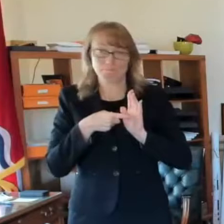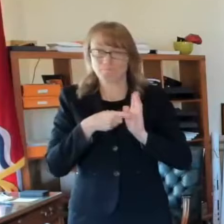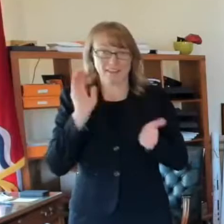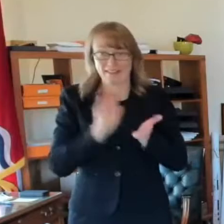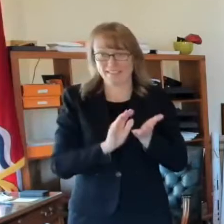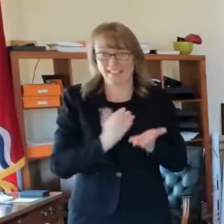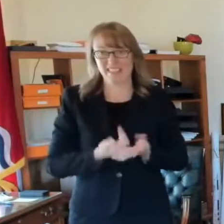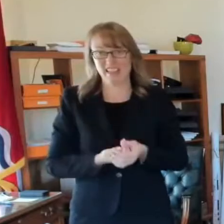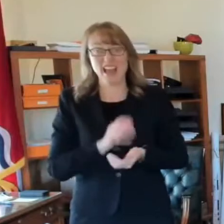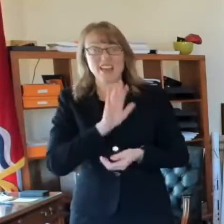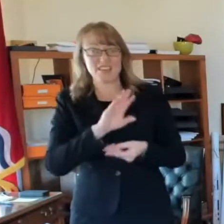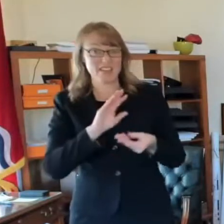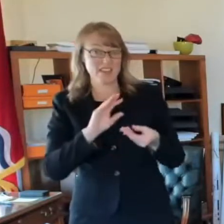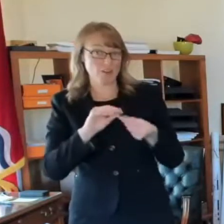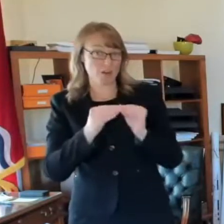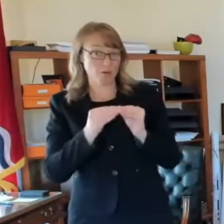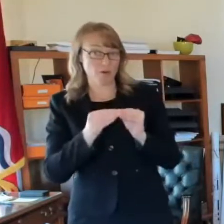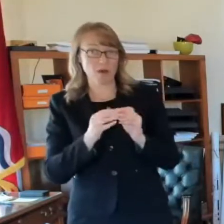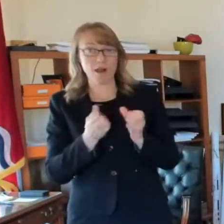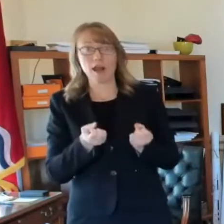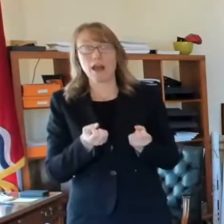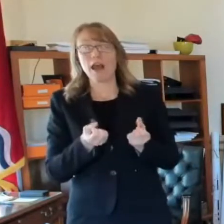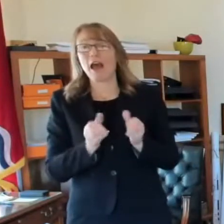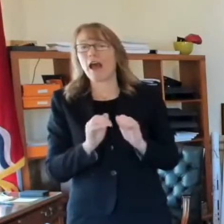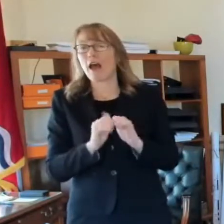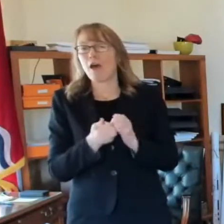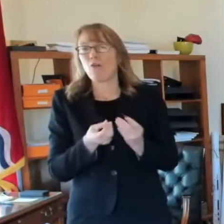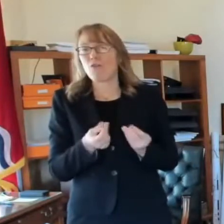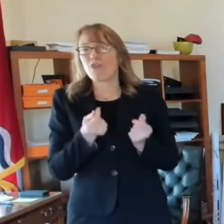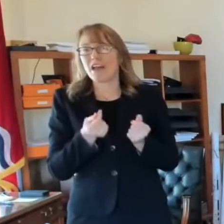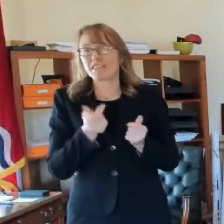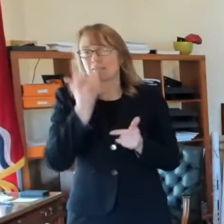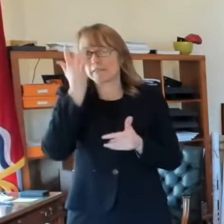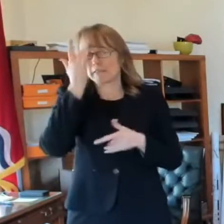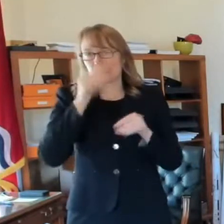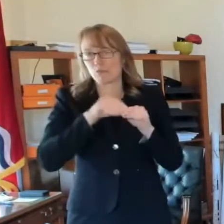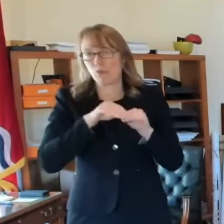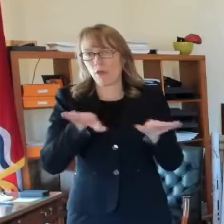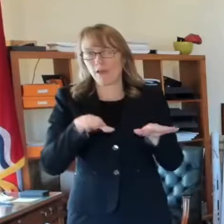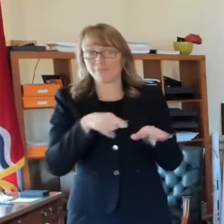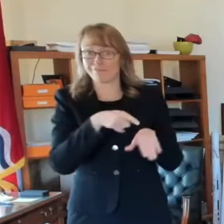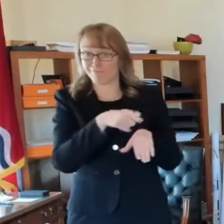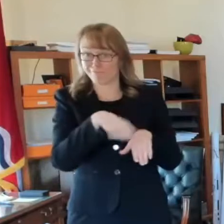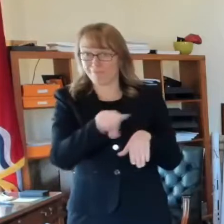even spreading even more quickly than our numbers are.